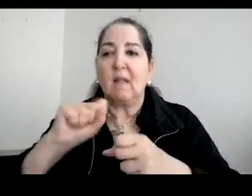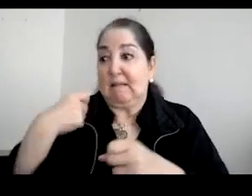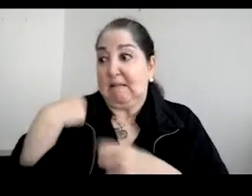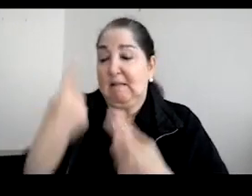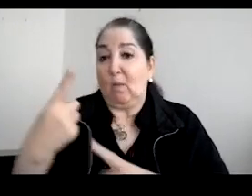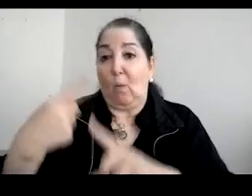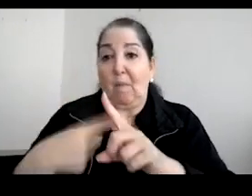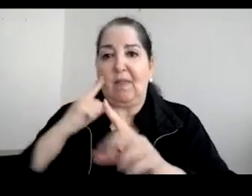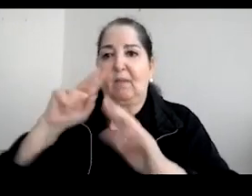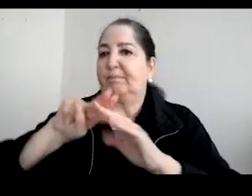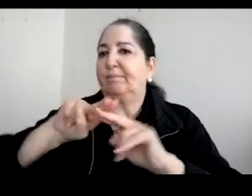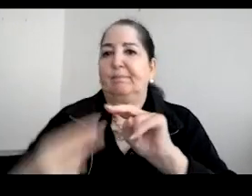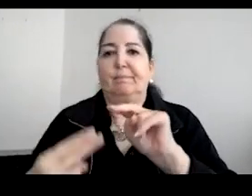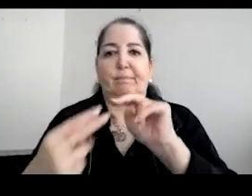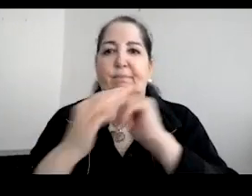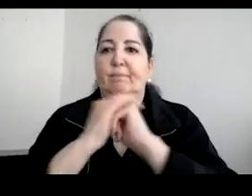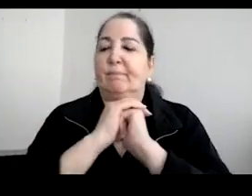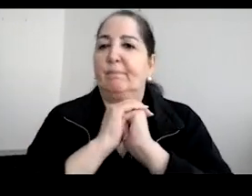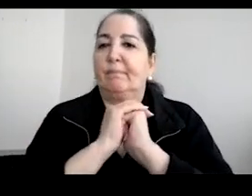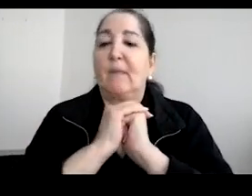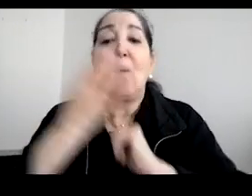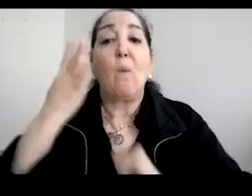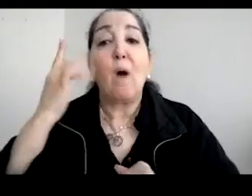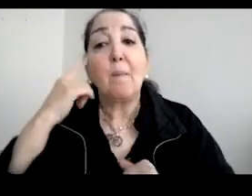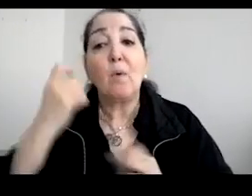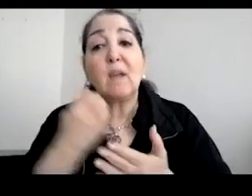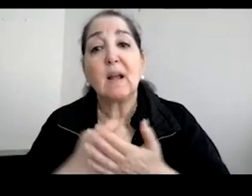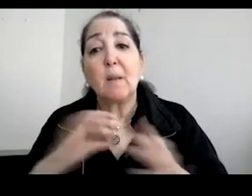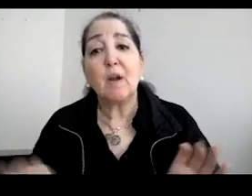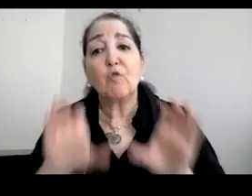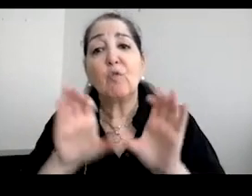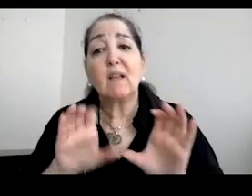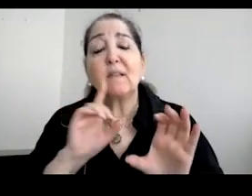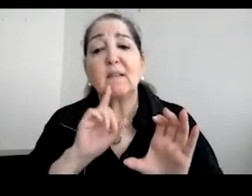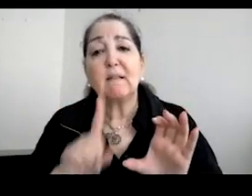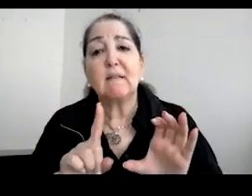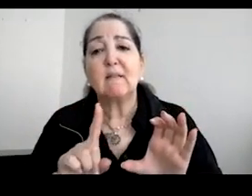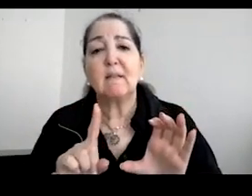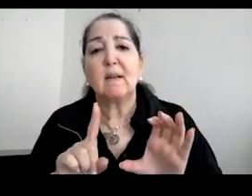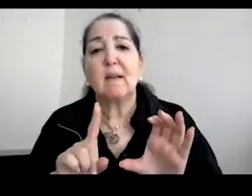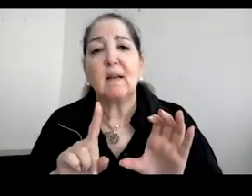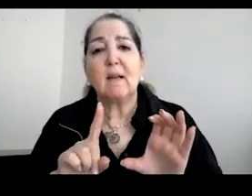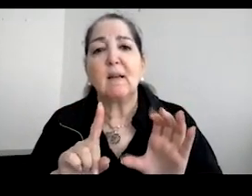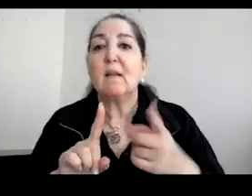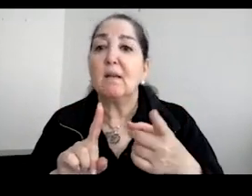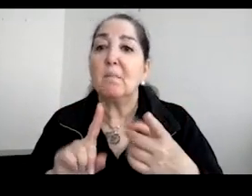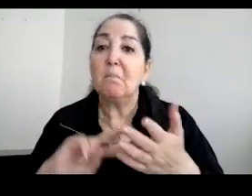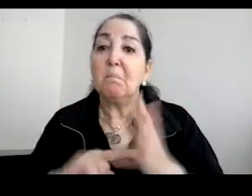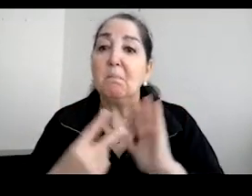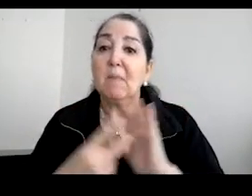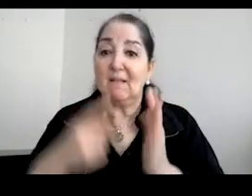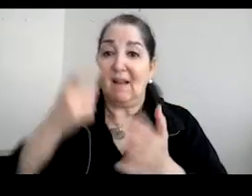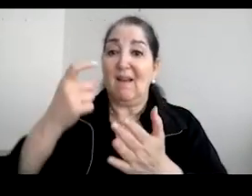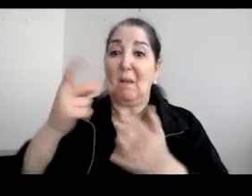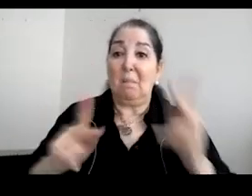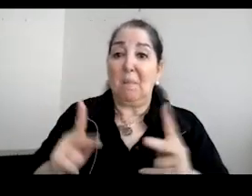The economic crisis that's happening right now is really pinching off the flow of tax revenue to states.